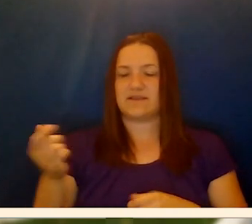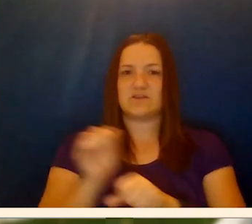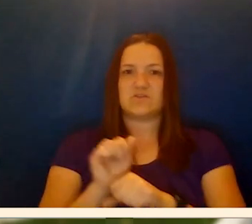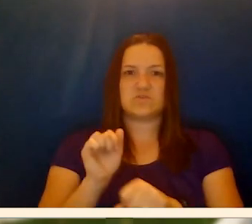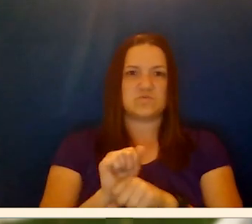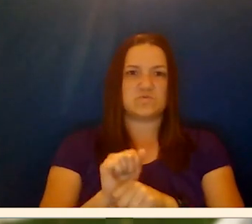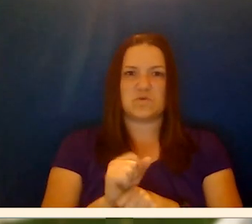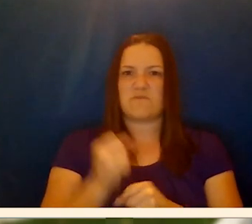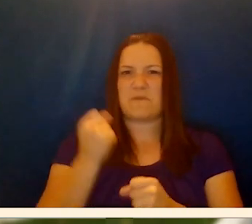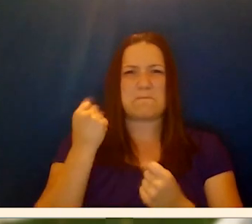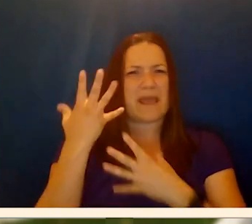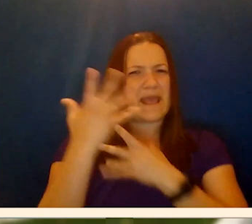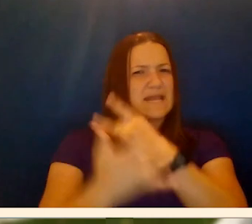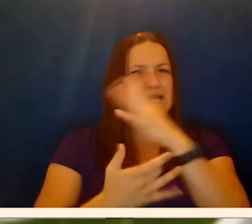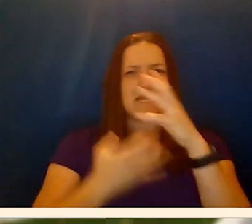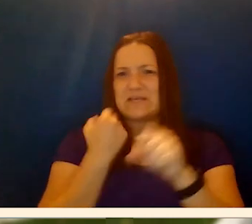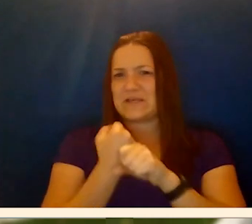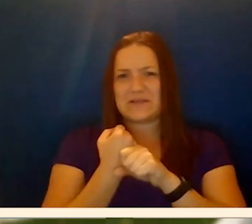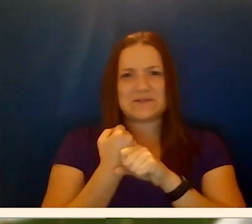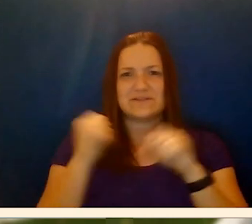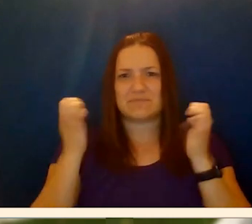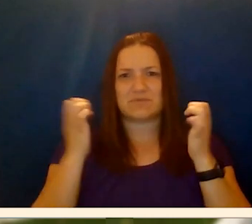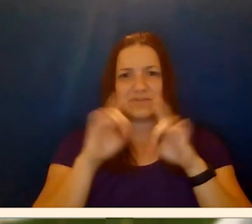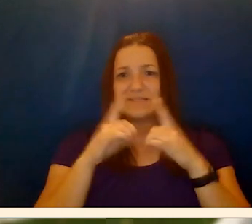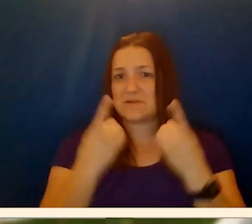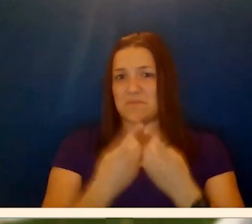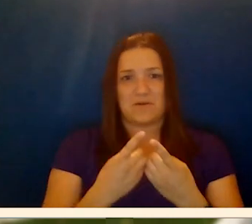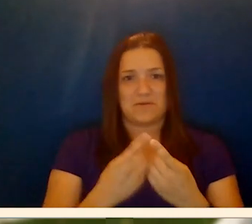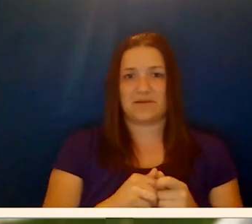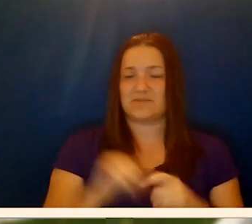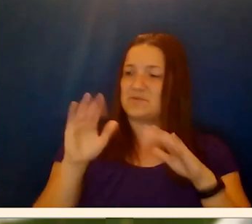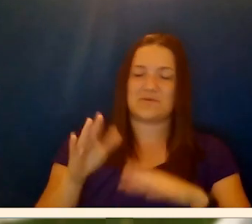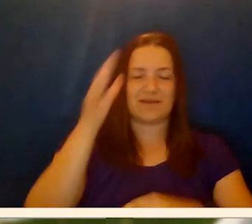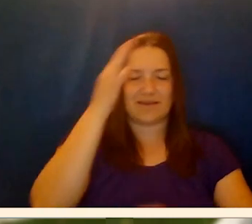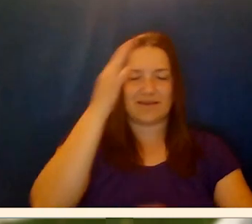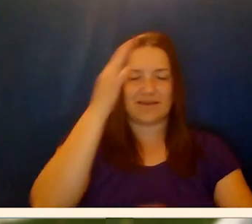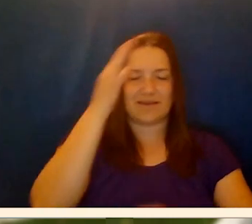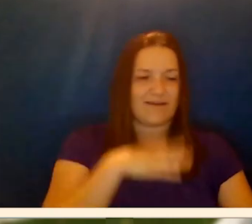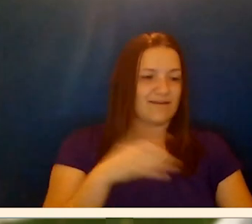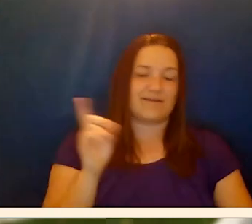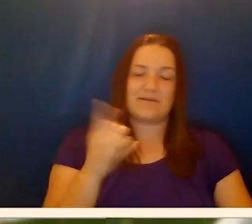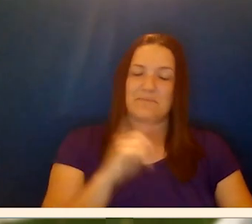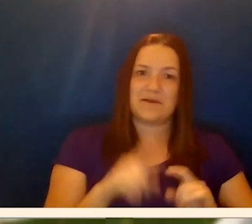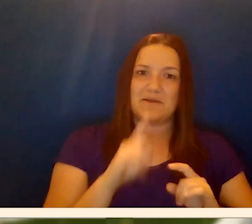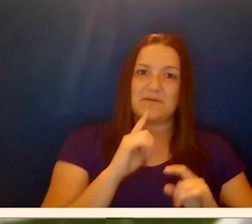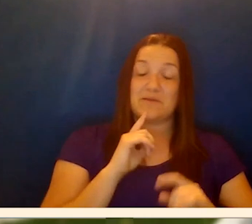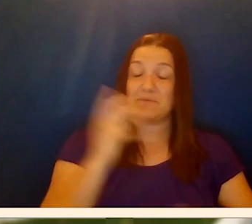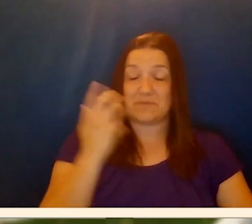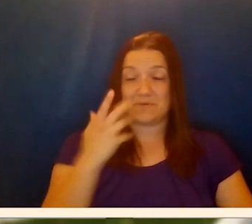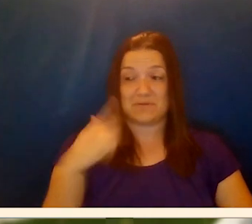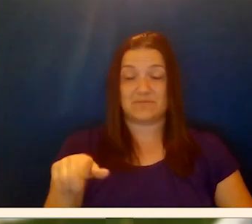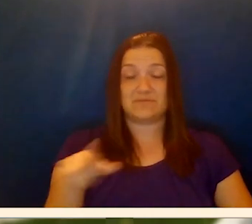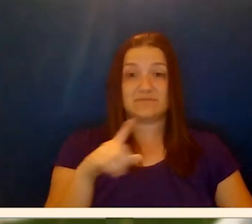for decades in the Kauai Health Emergency Department, and such a great guy. But I really tip my hat